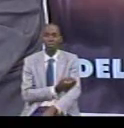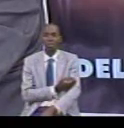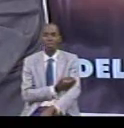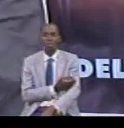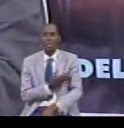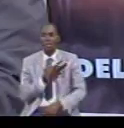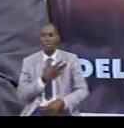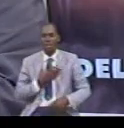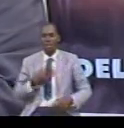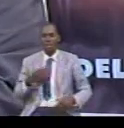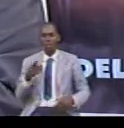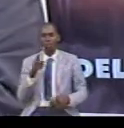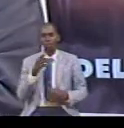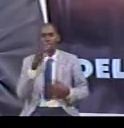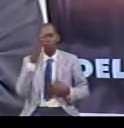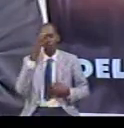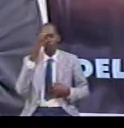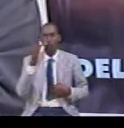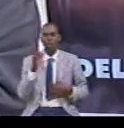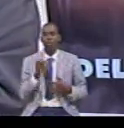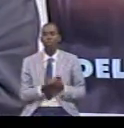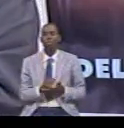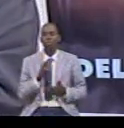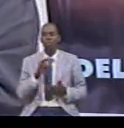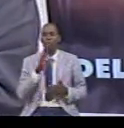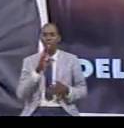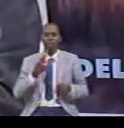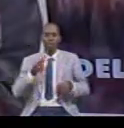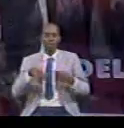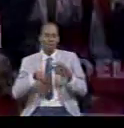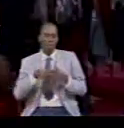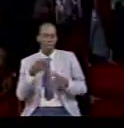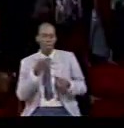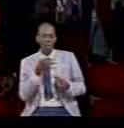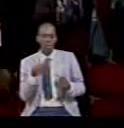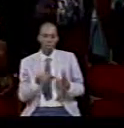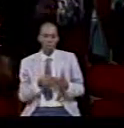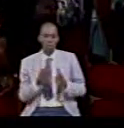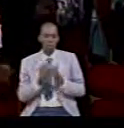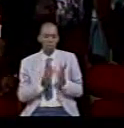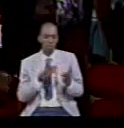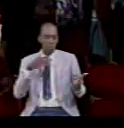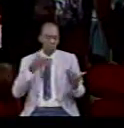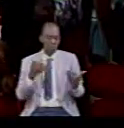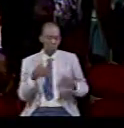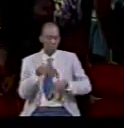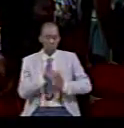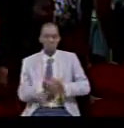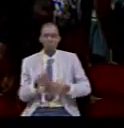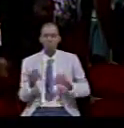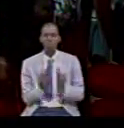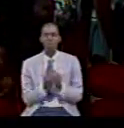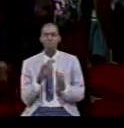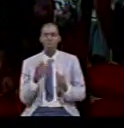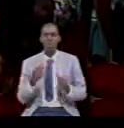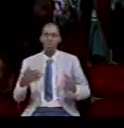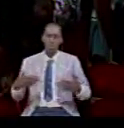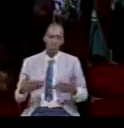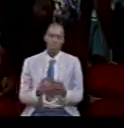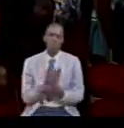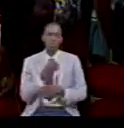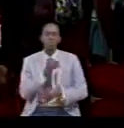and you know, you're going out of the Bible study tonight with a new strength,